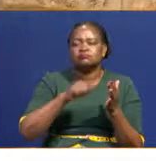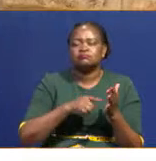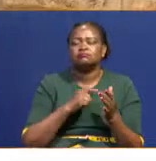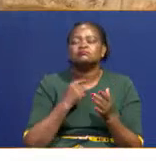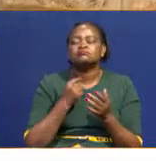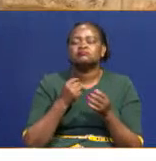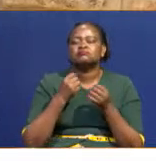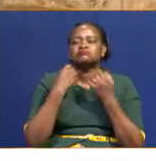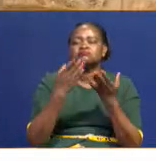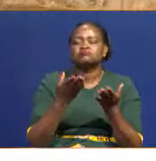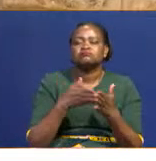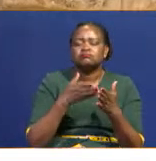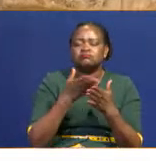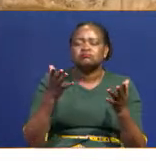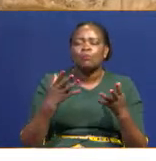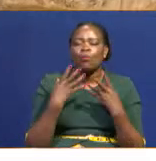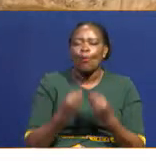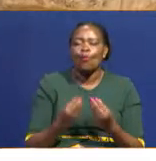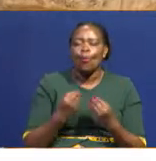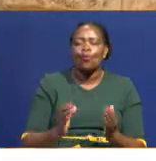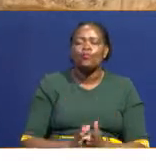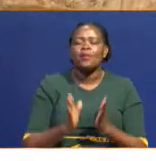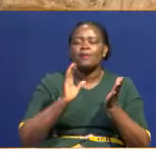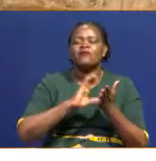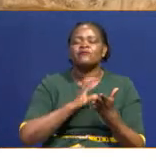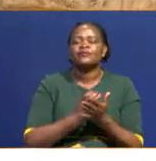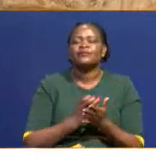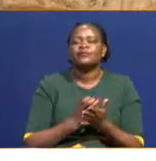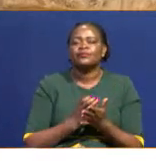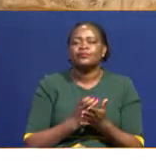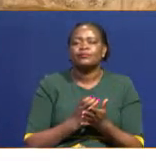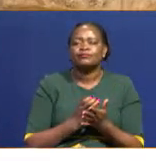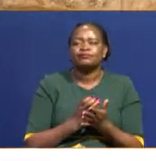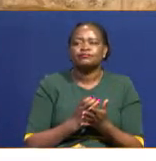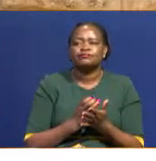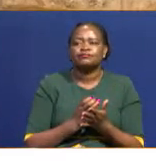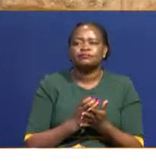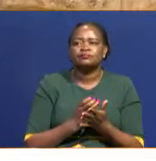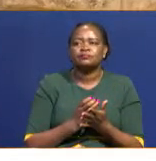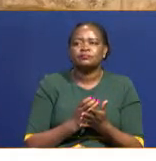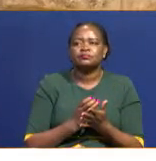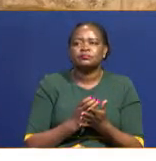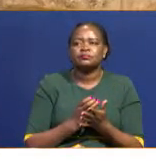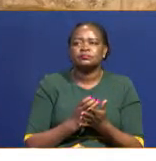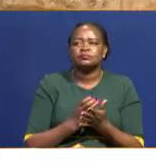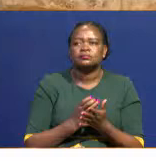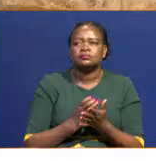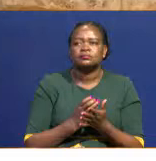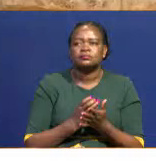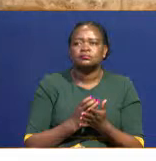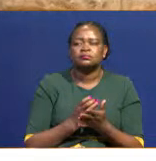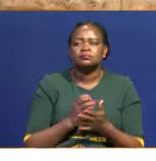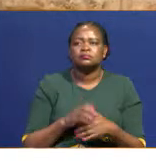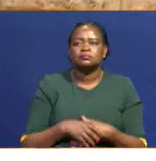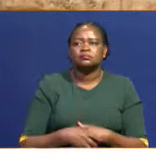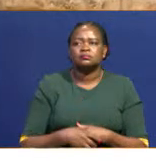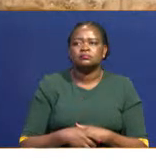against them for embezzling public funds. Ruth Wamboi reporting from Milimani Law Courts.